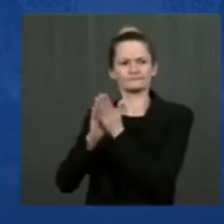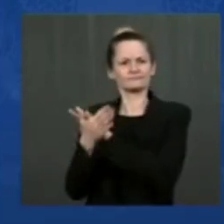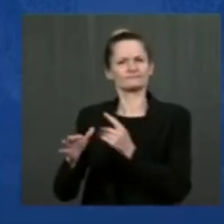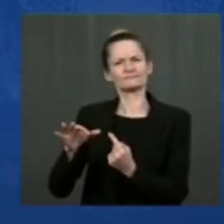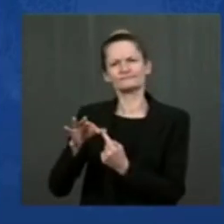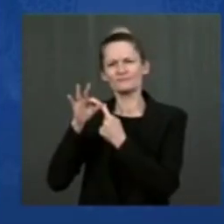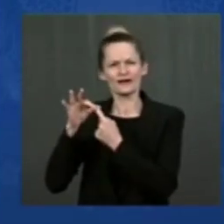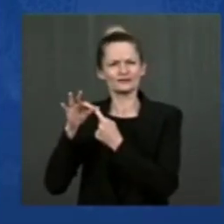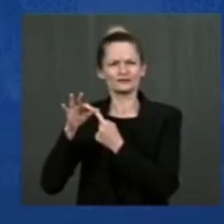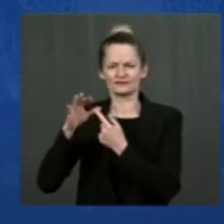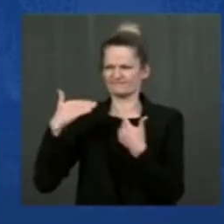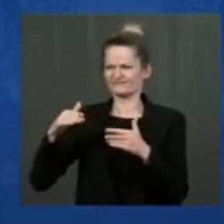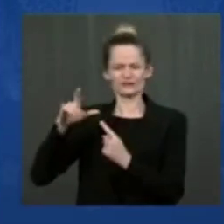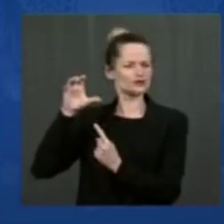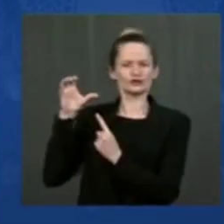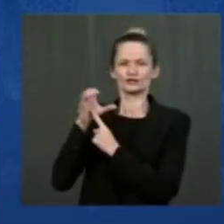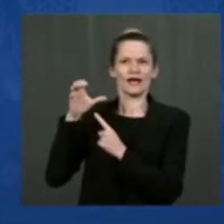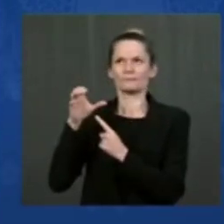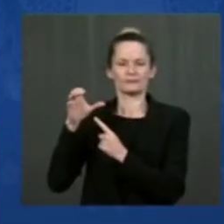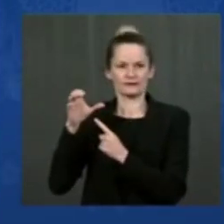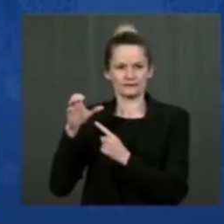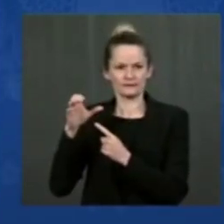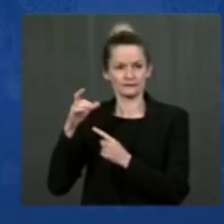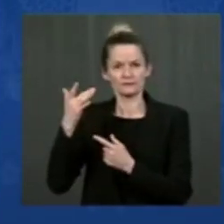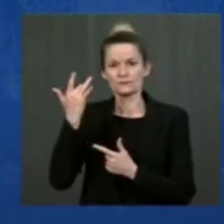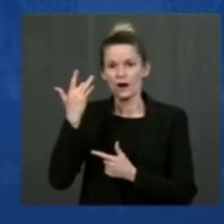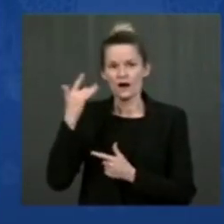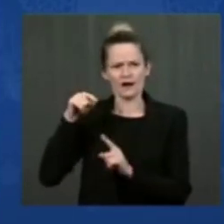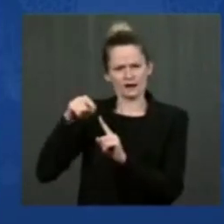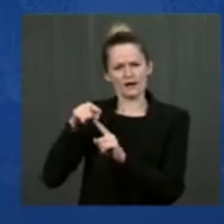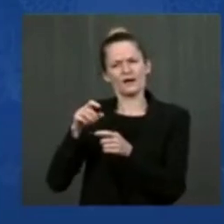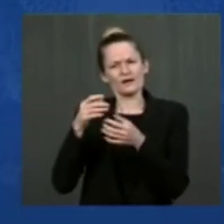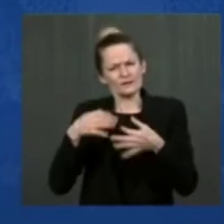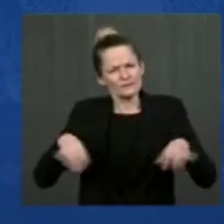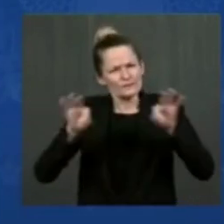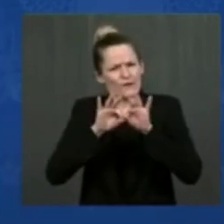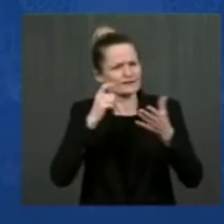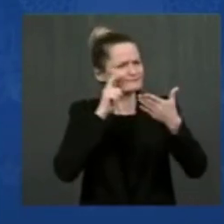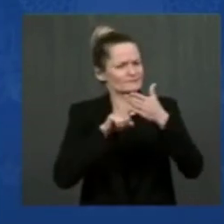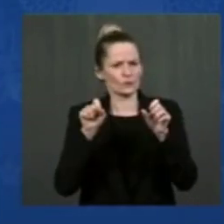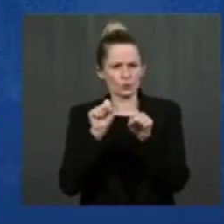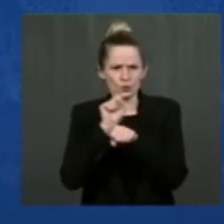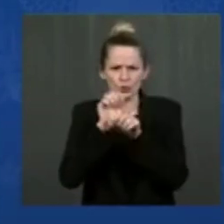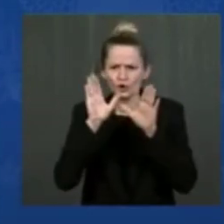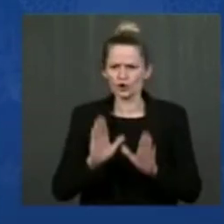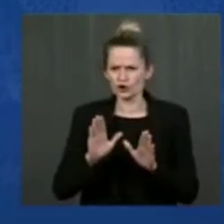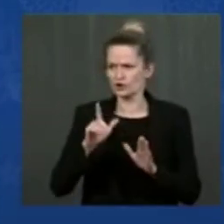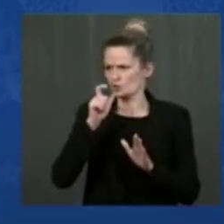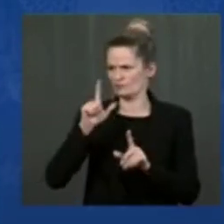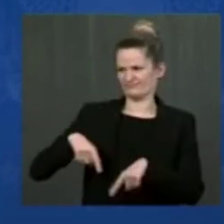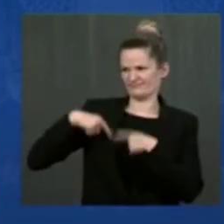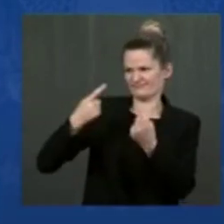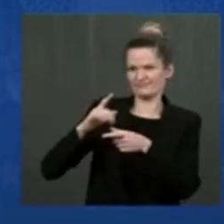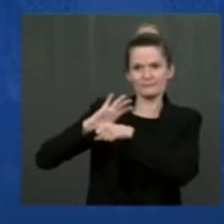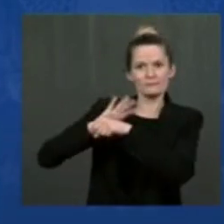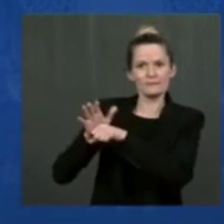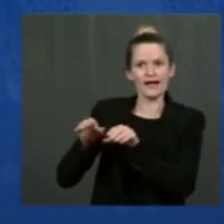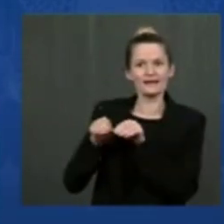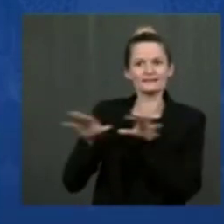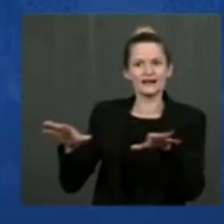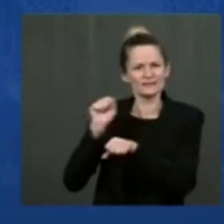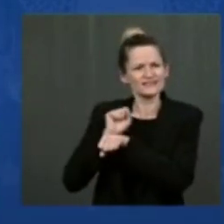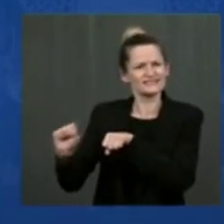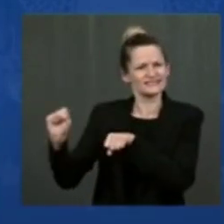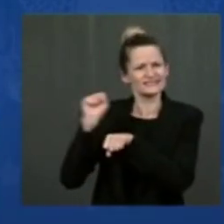frontline workers have carried us on their backs from the beginning of the pandemic. We know that. People working in grocery stores, our nurses, our doctors, our first